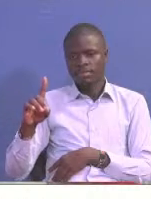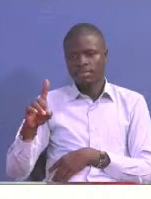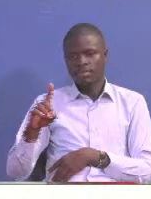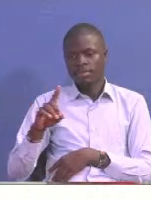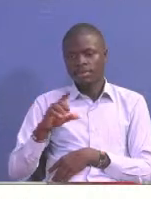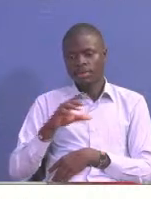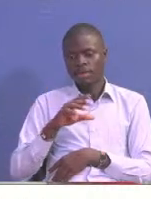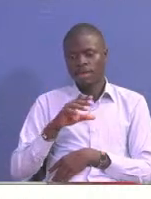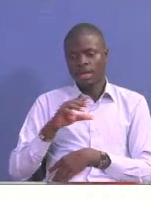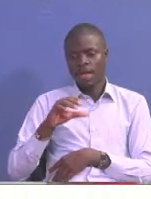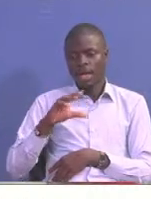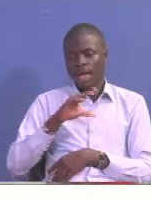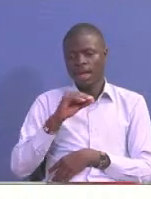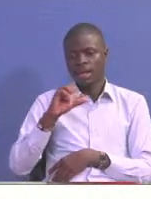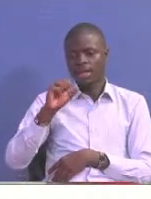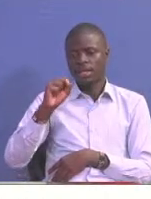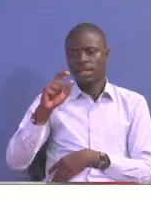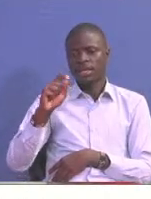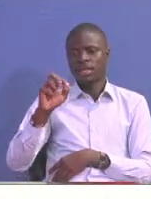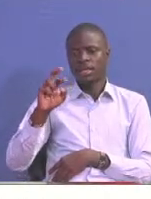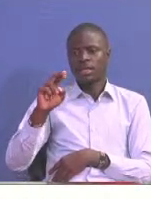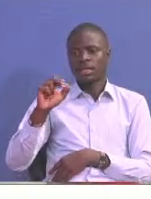and Strathmore University,